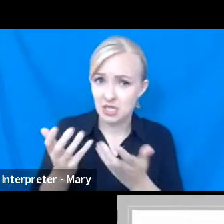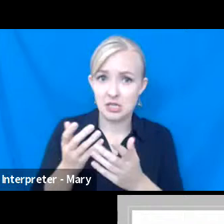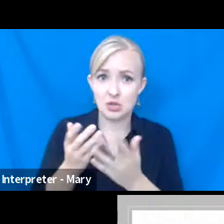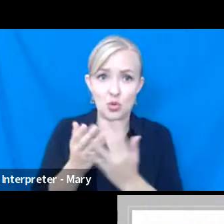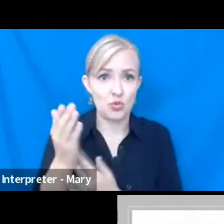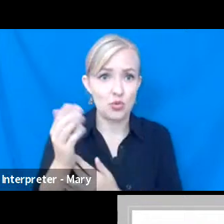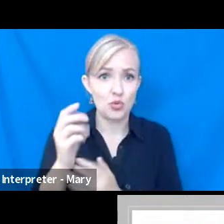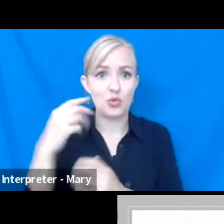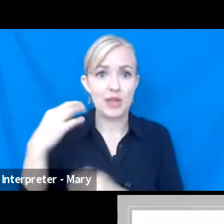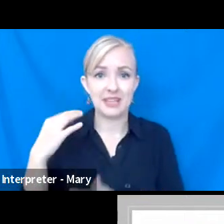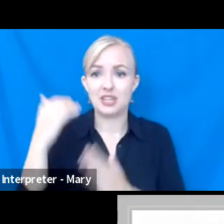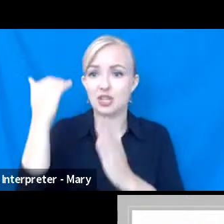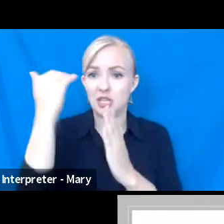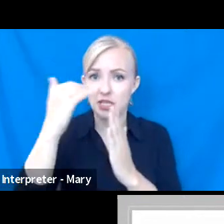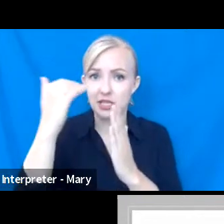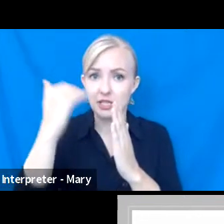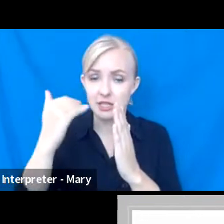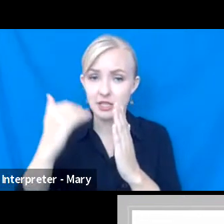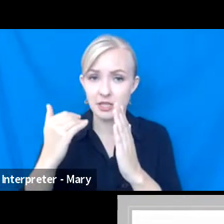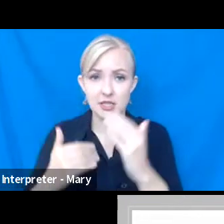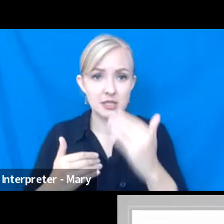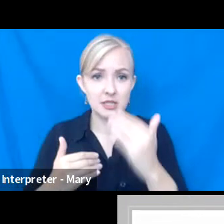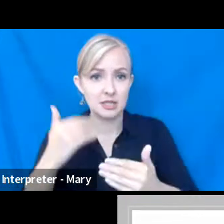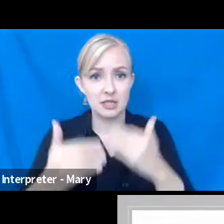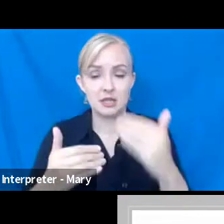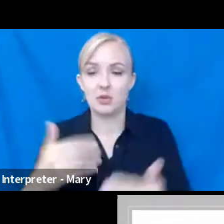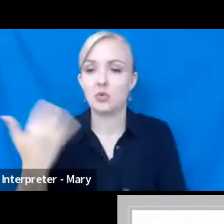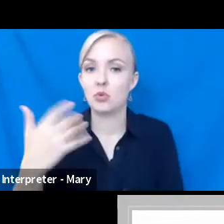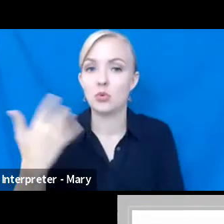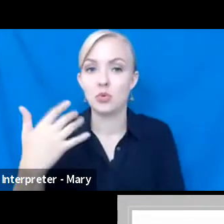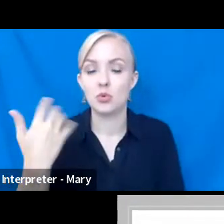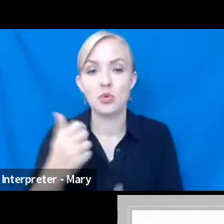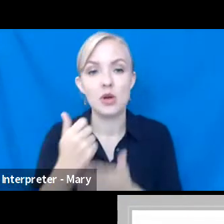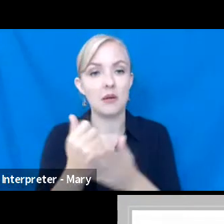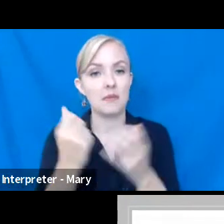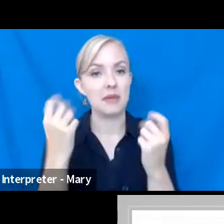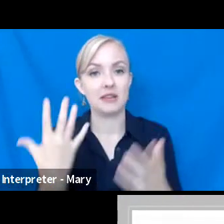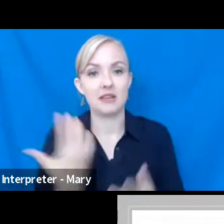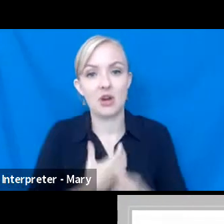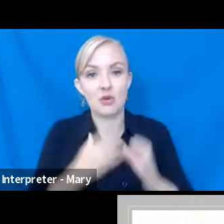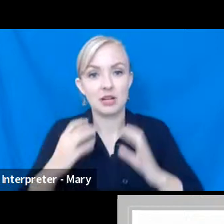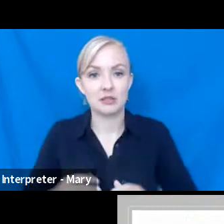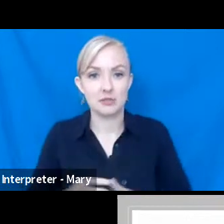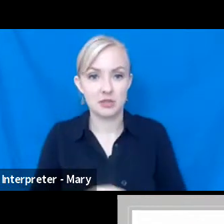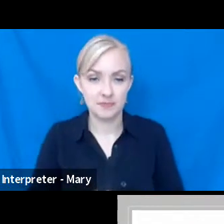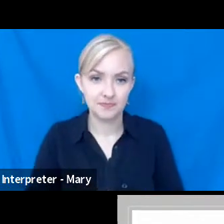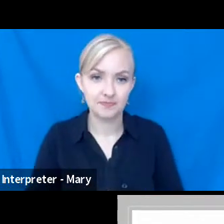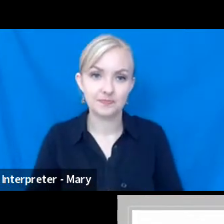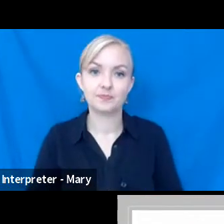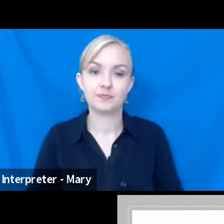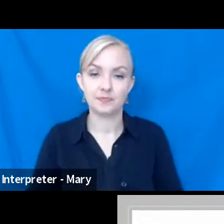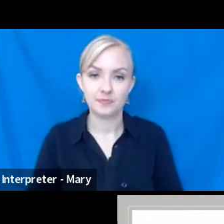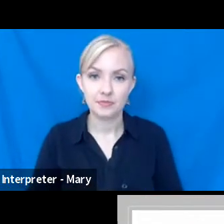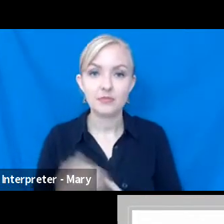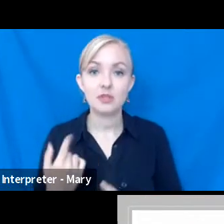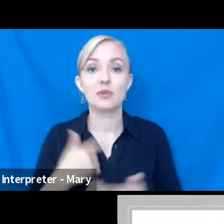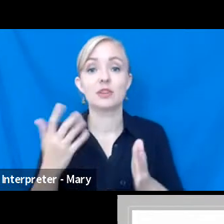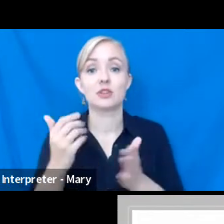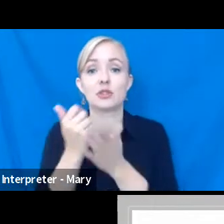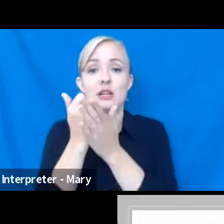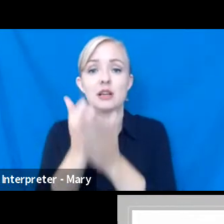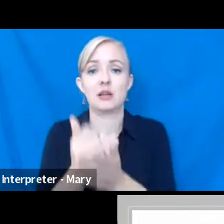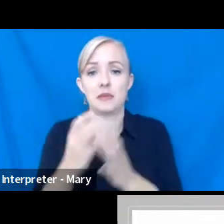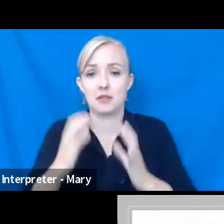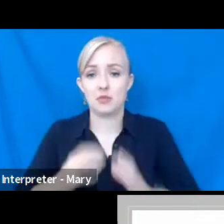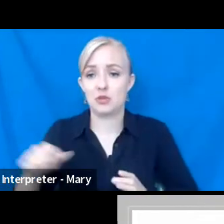line by line, step by step, it really has helped a lot of our consumers. We help to get the